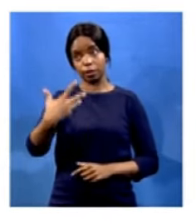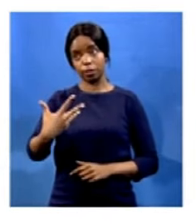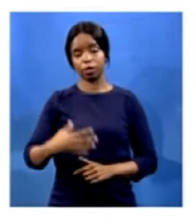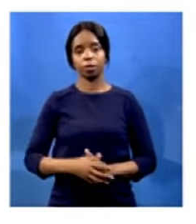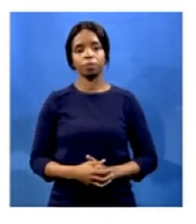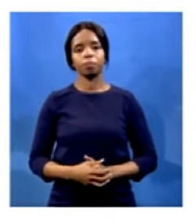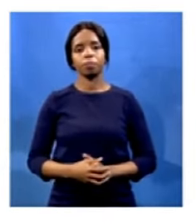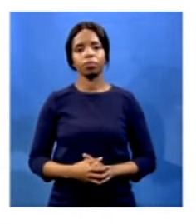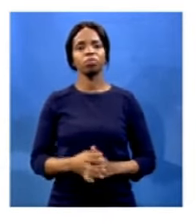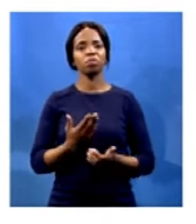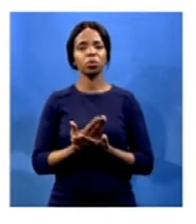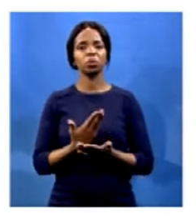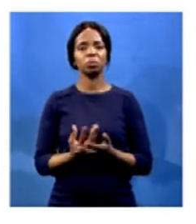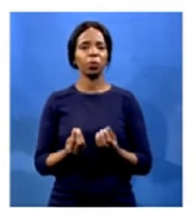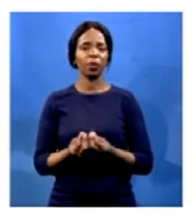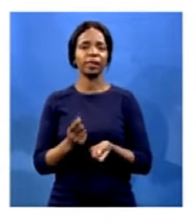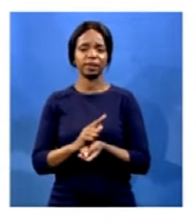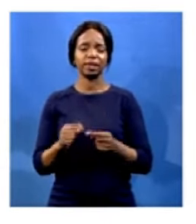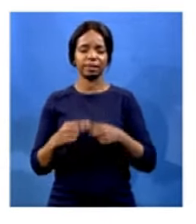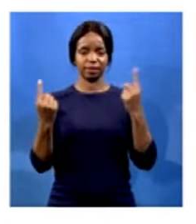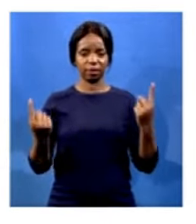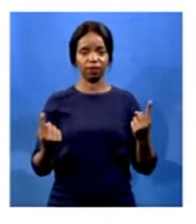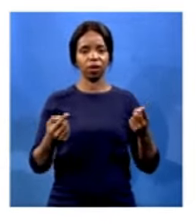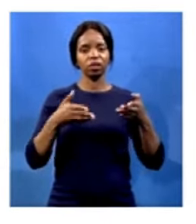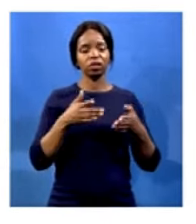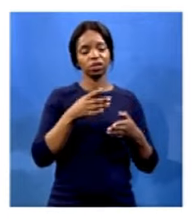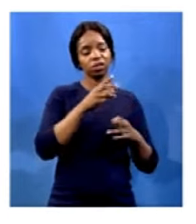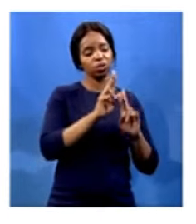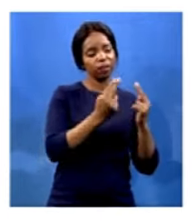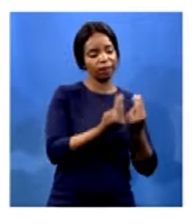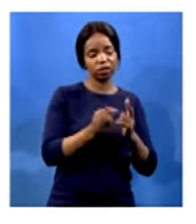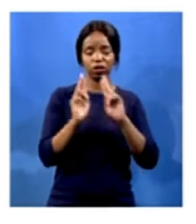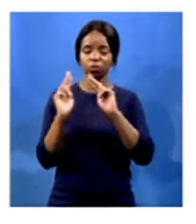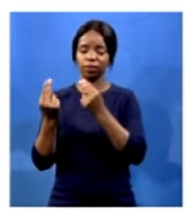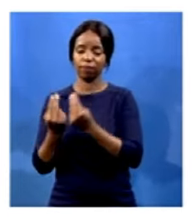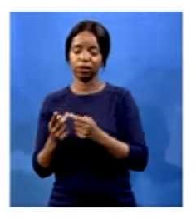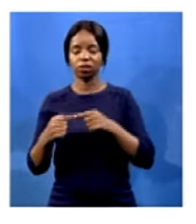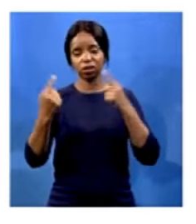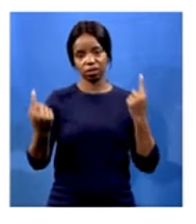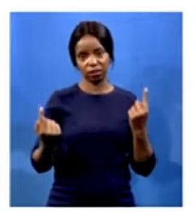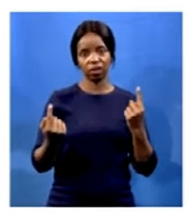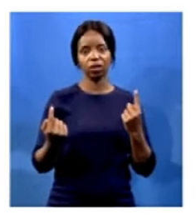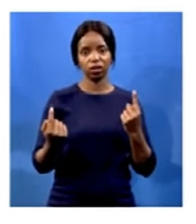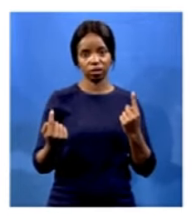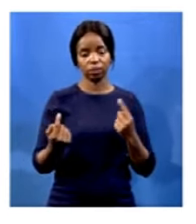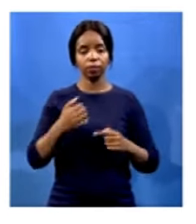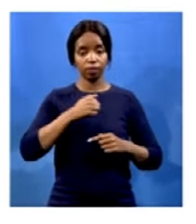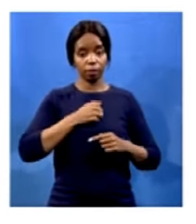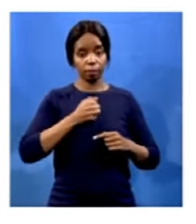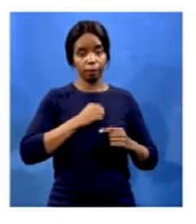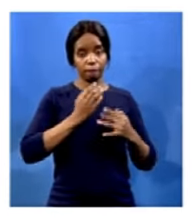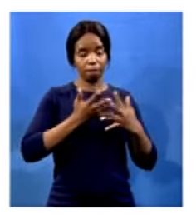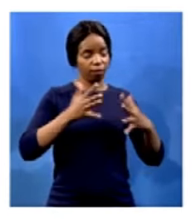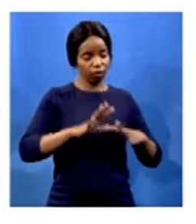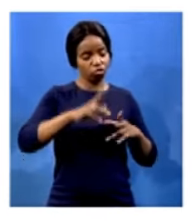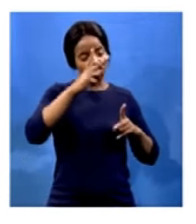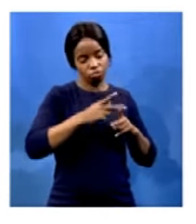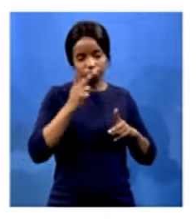one university to the next. In our case, we have done as much preparatory work as we could. We've worked with the student